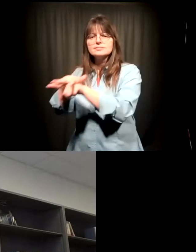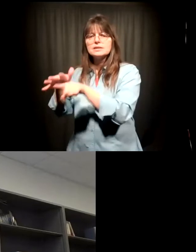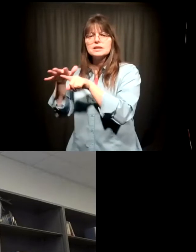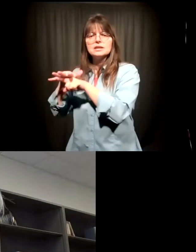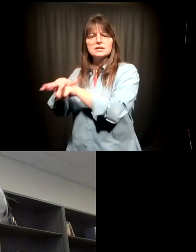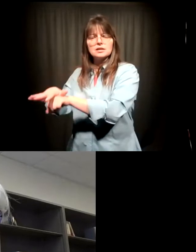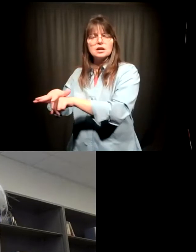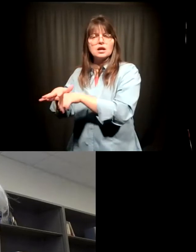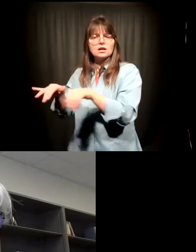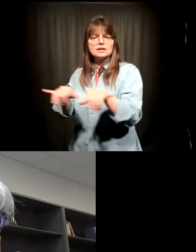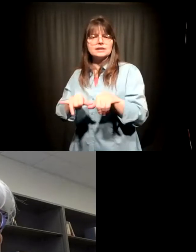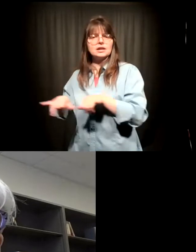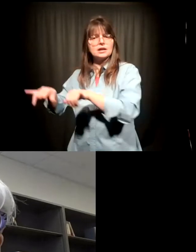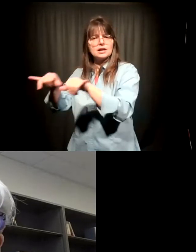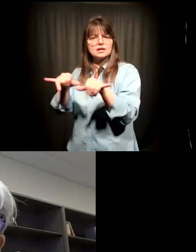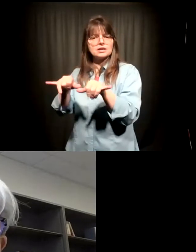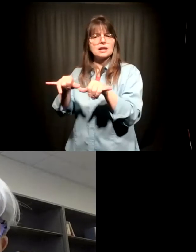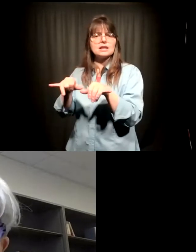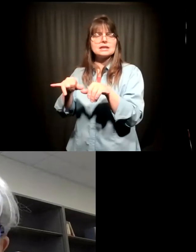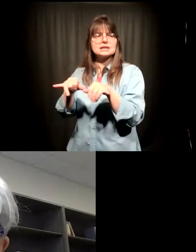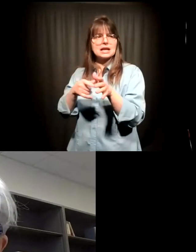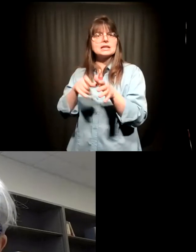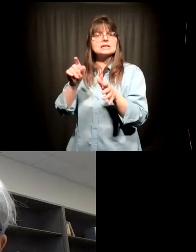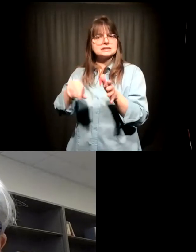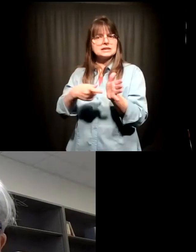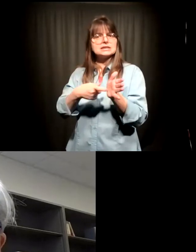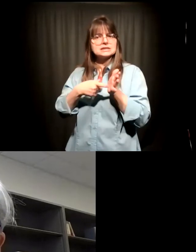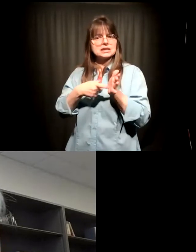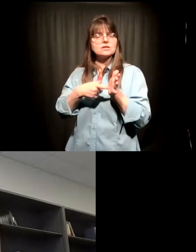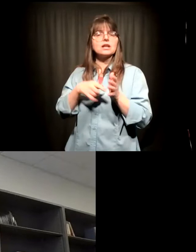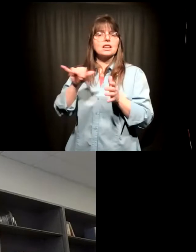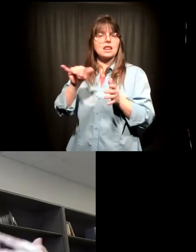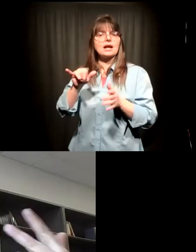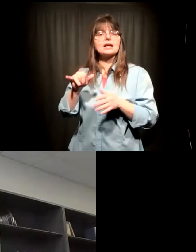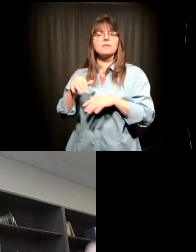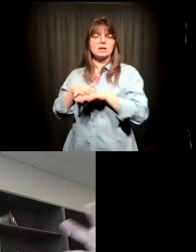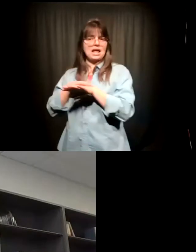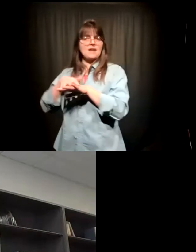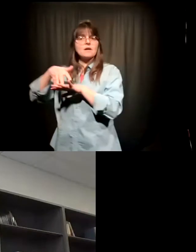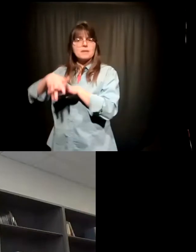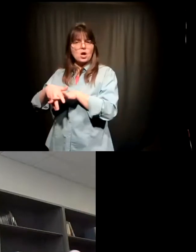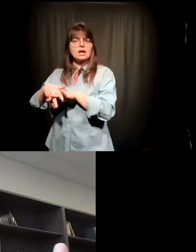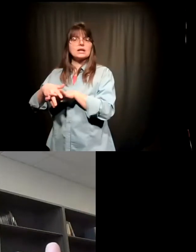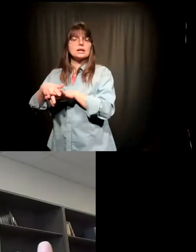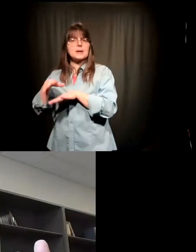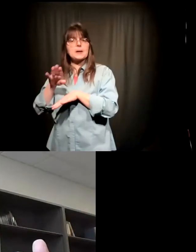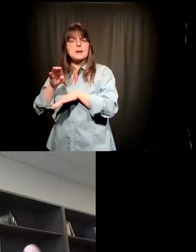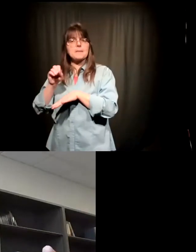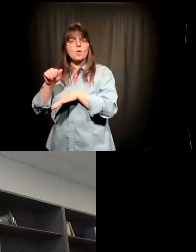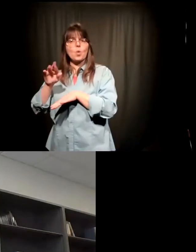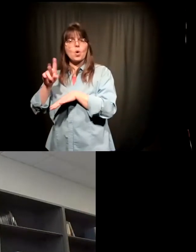the role of in the insistence on English in Native American boarding schools also, which was another attempt,